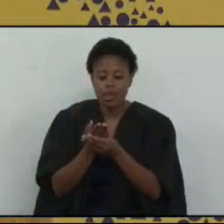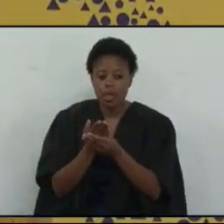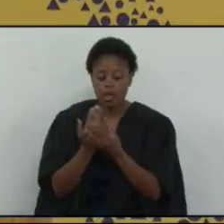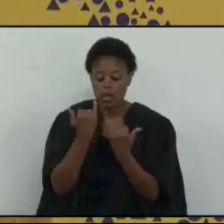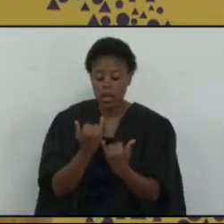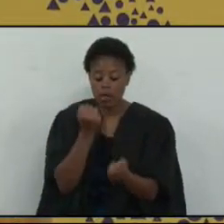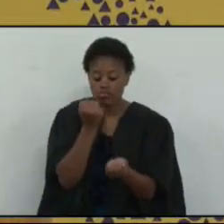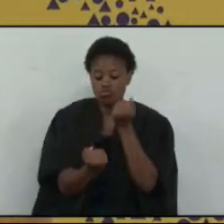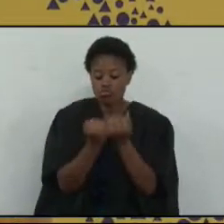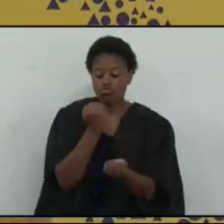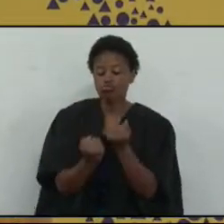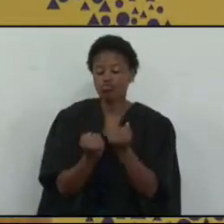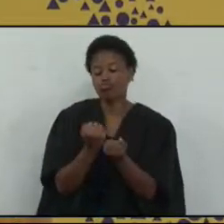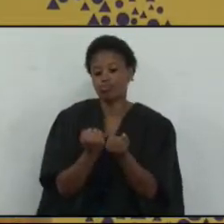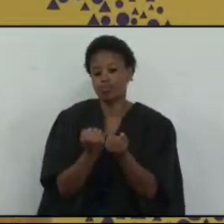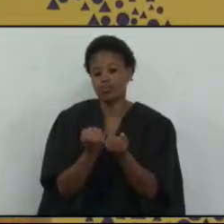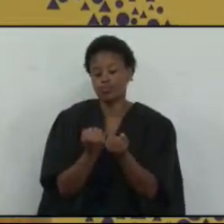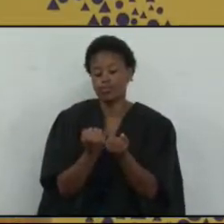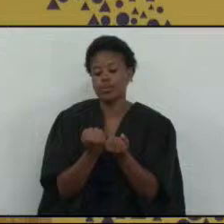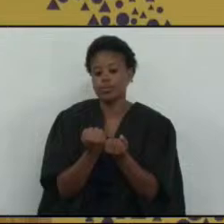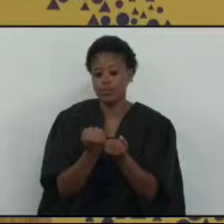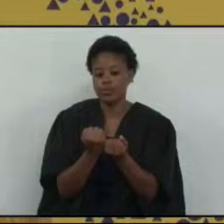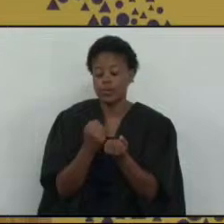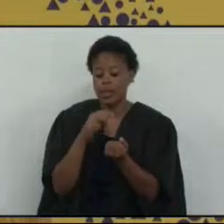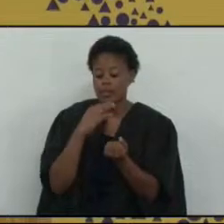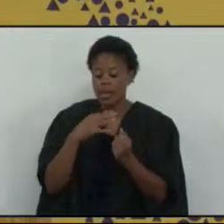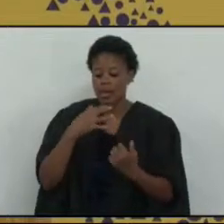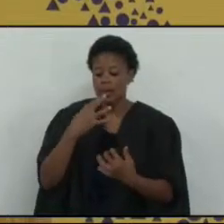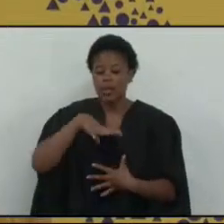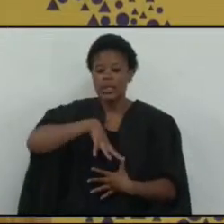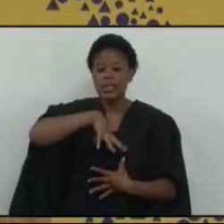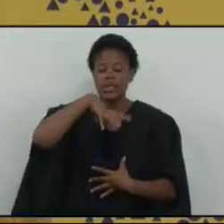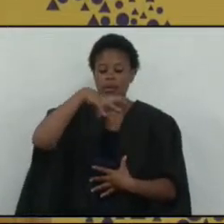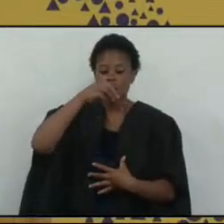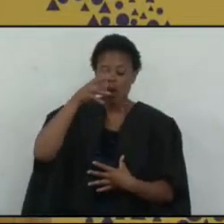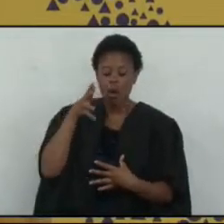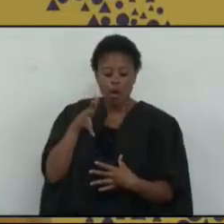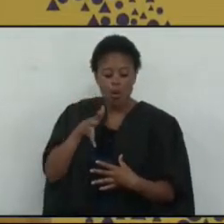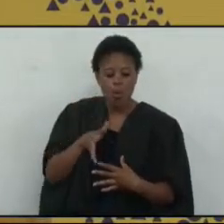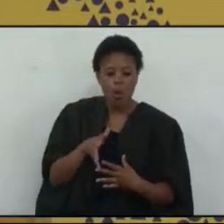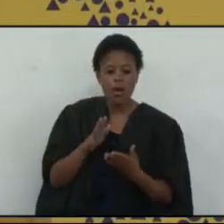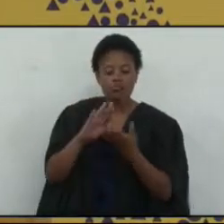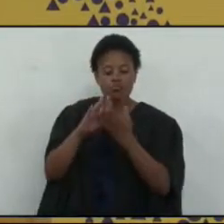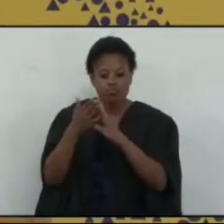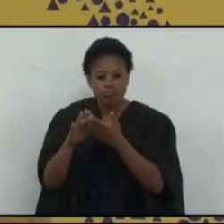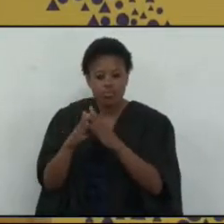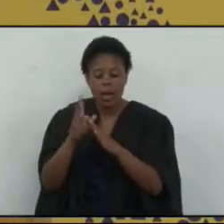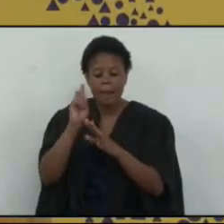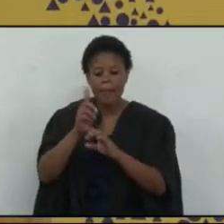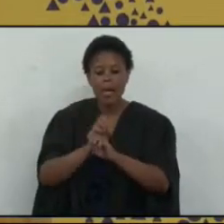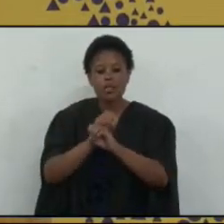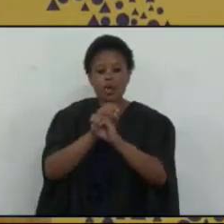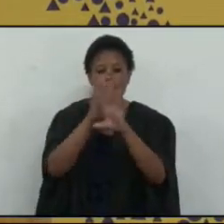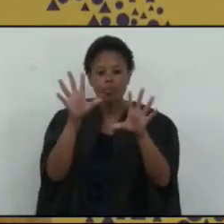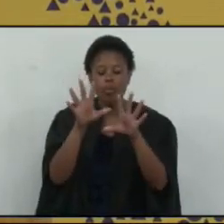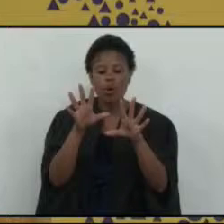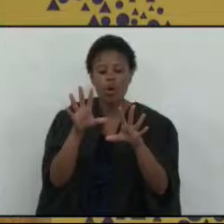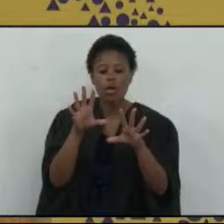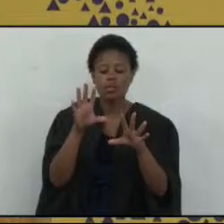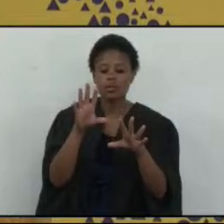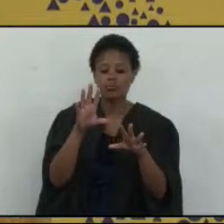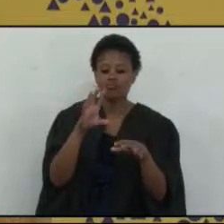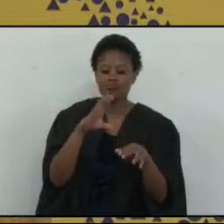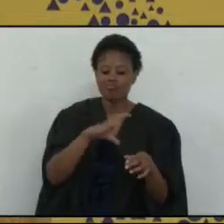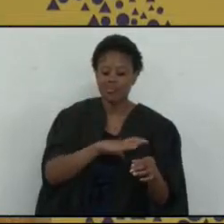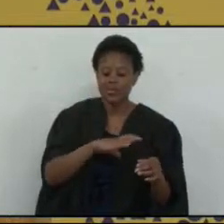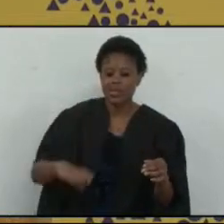court. It was this spirit of wanting a just society that pushed me to expose how a ward councillor pocketed